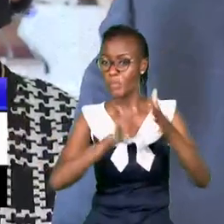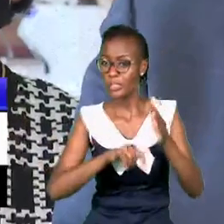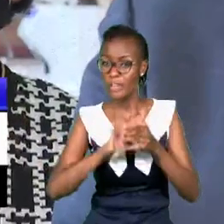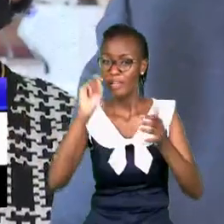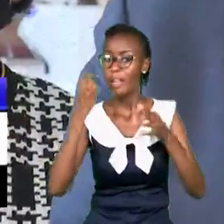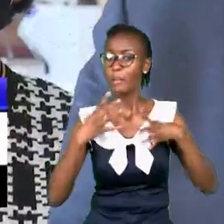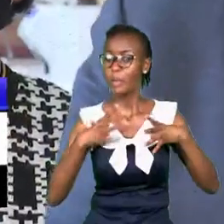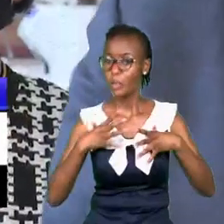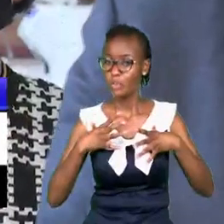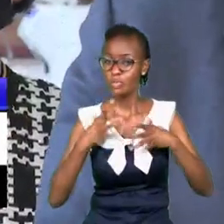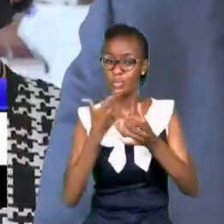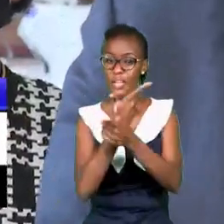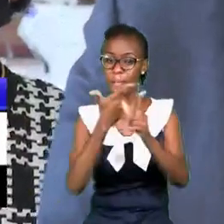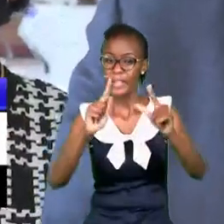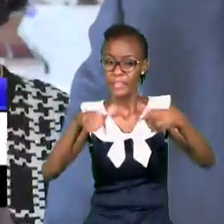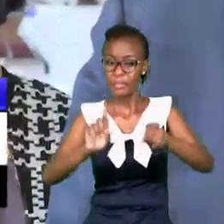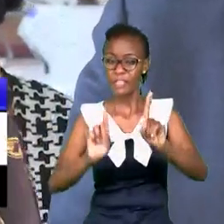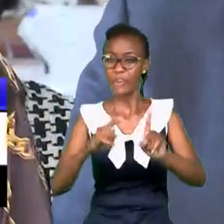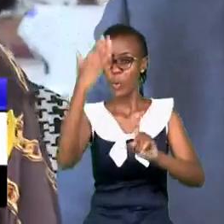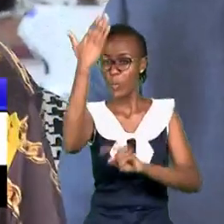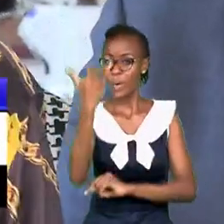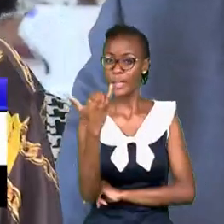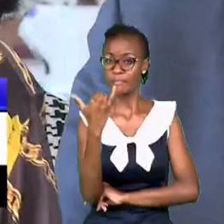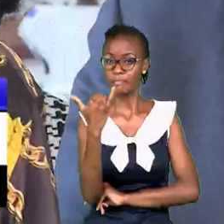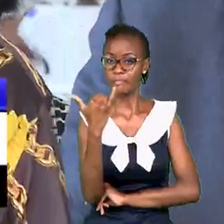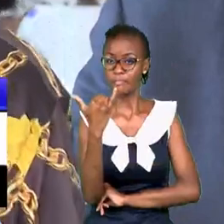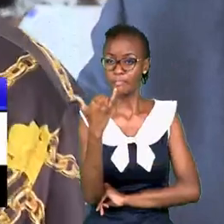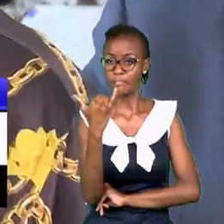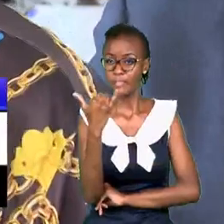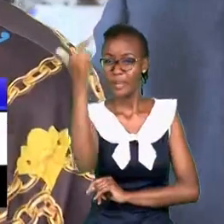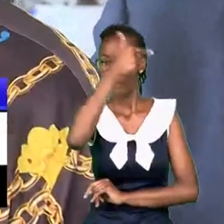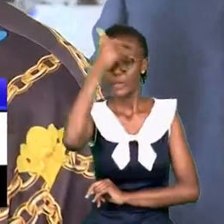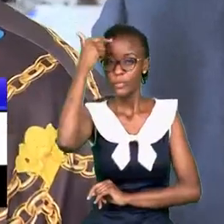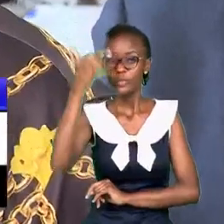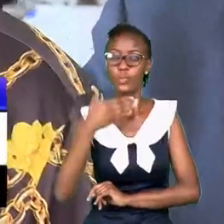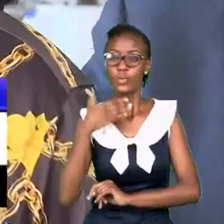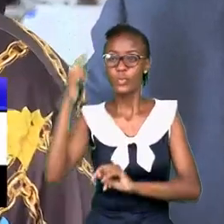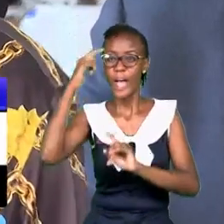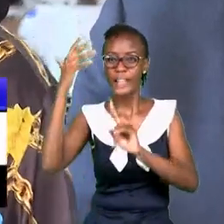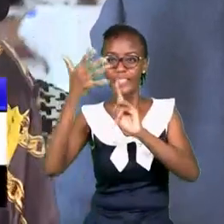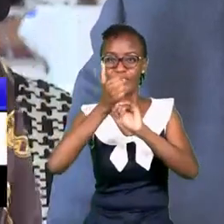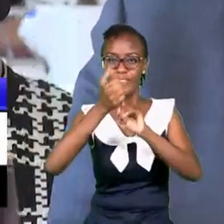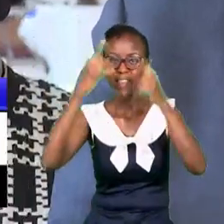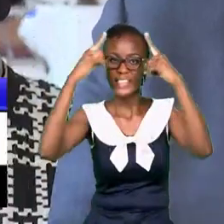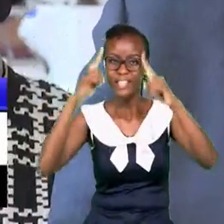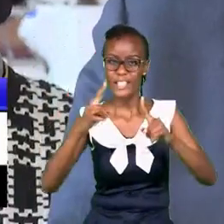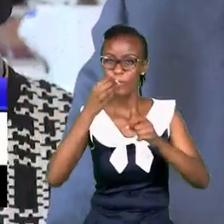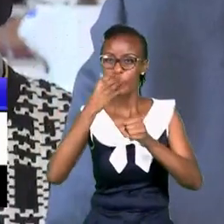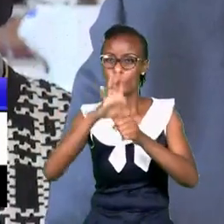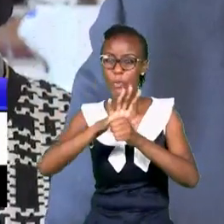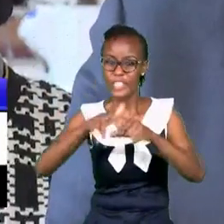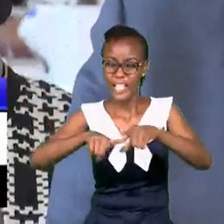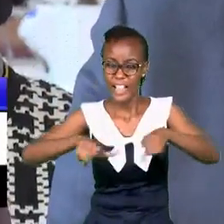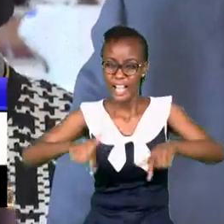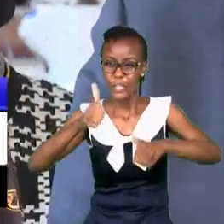themselves, so that we can reach that glory land that was envisioned by the founding